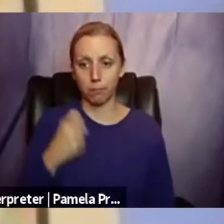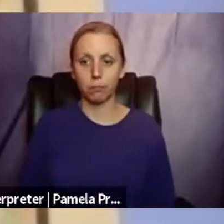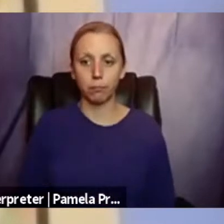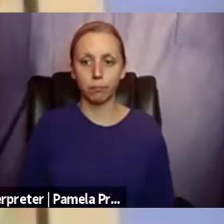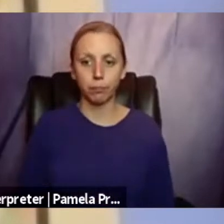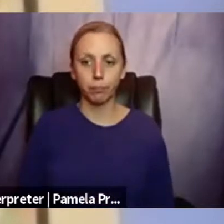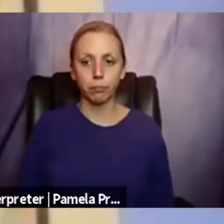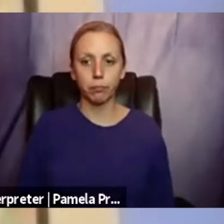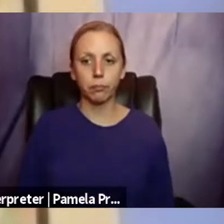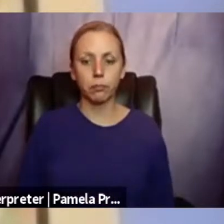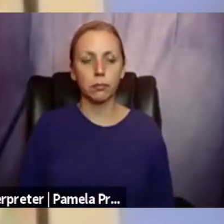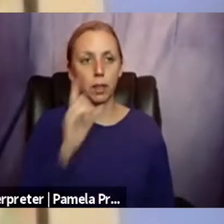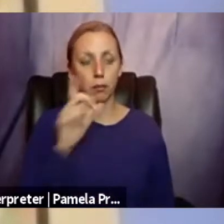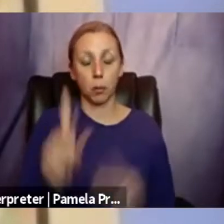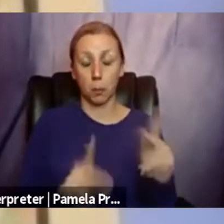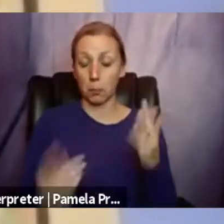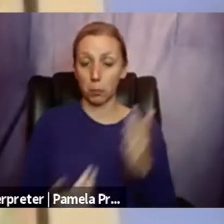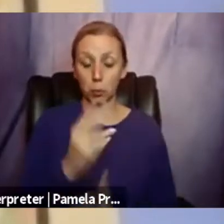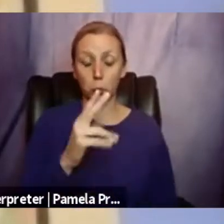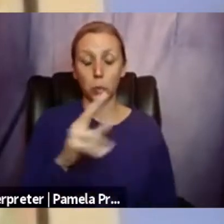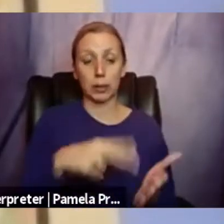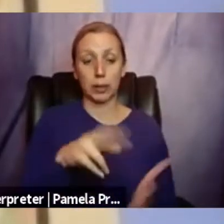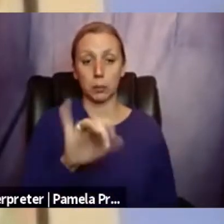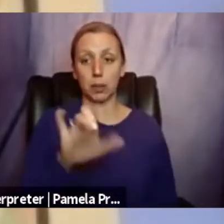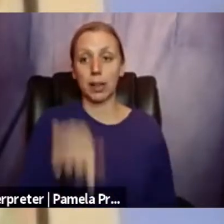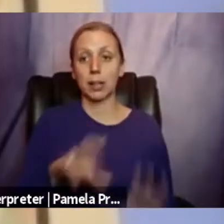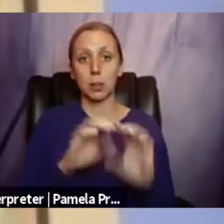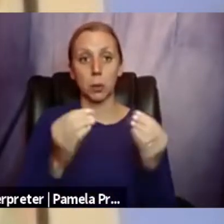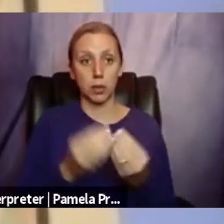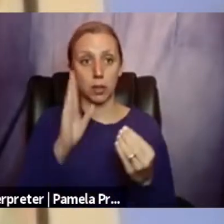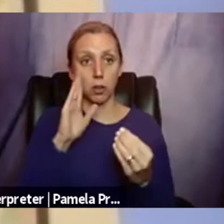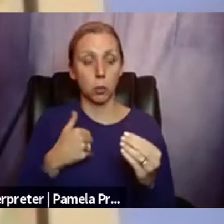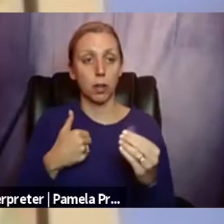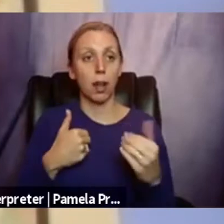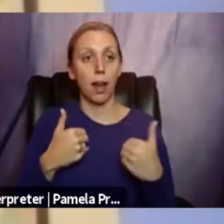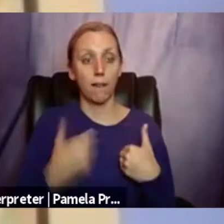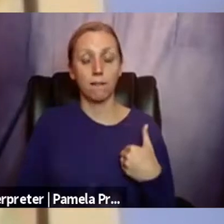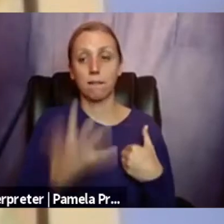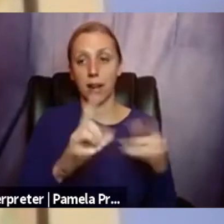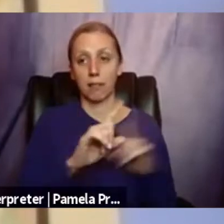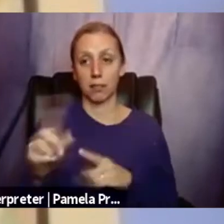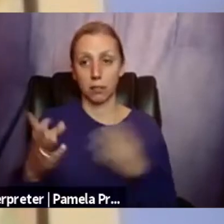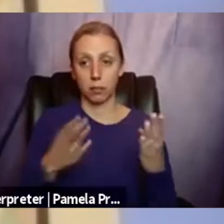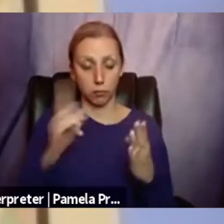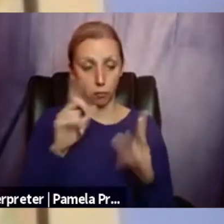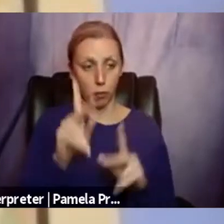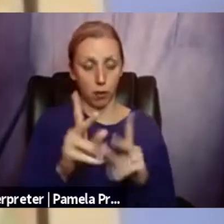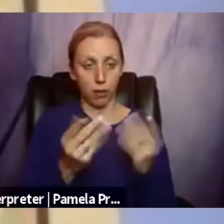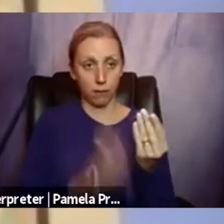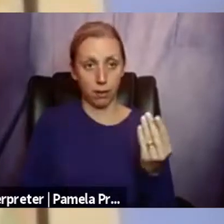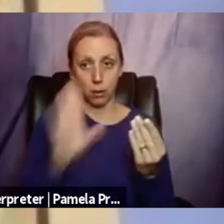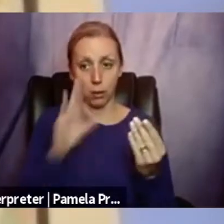For those new to Dance NYC, this organization delivers 5 core services for the field: